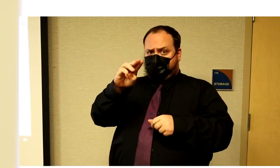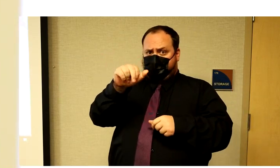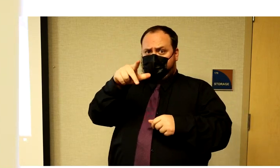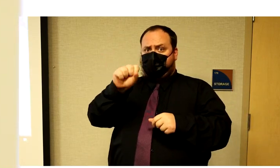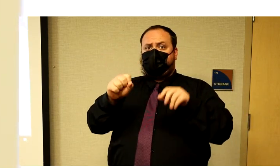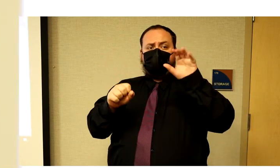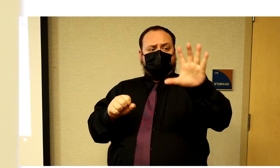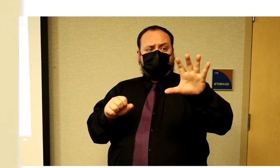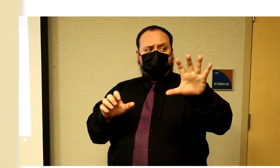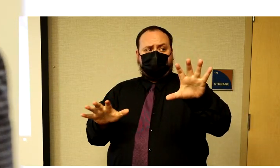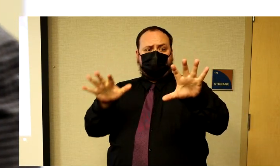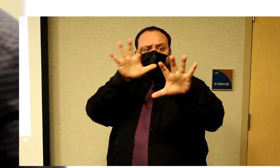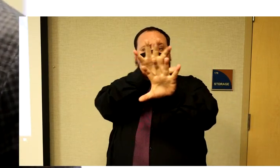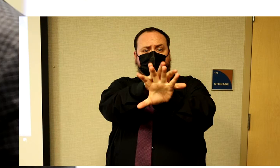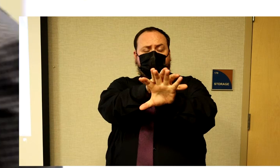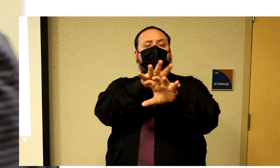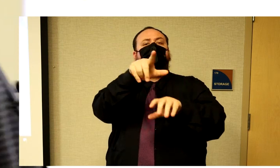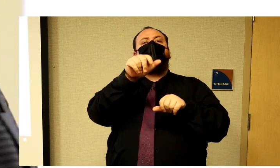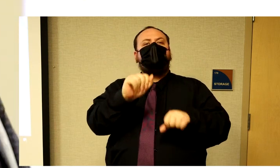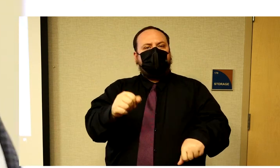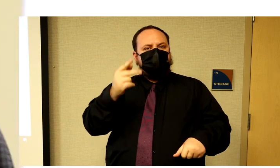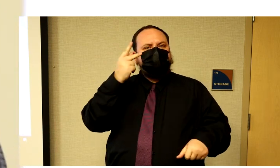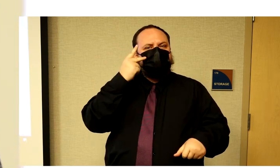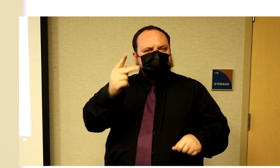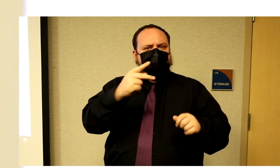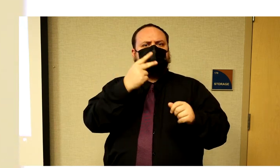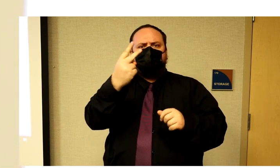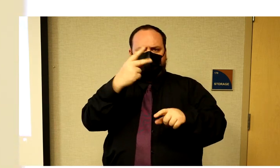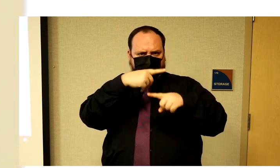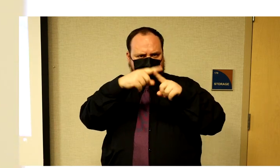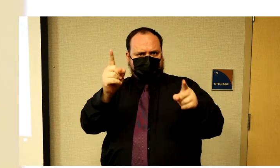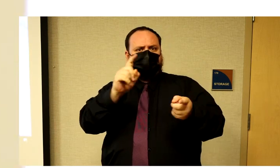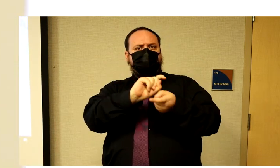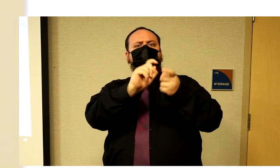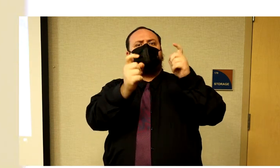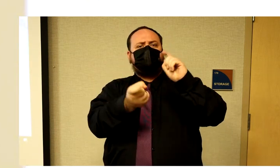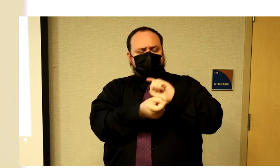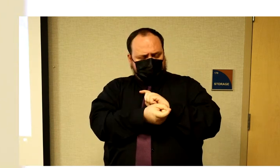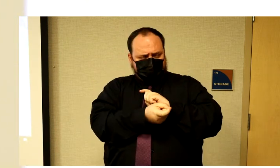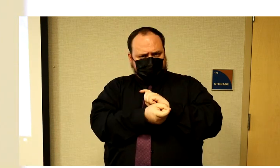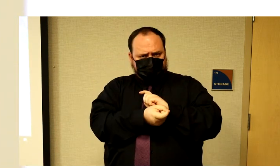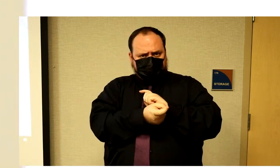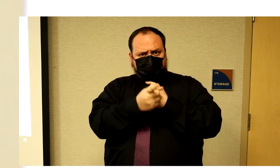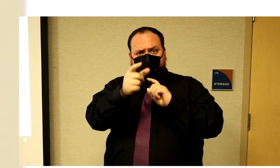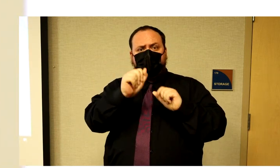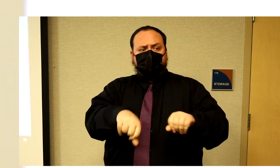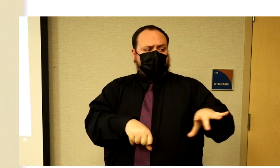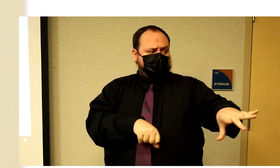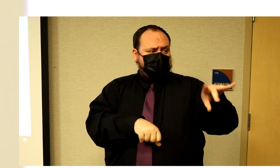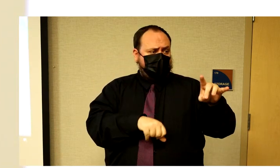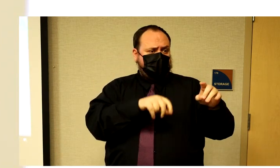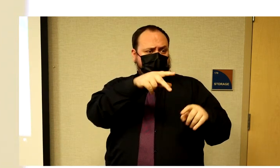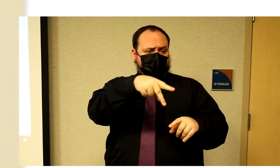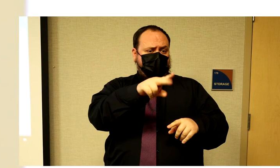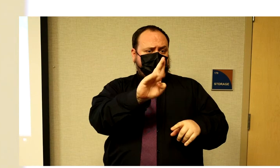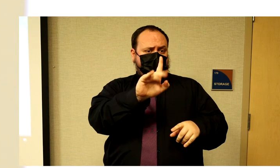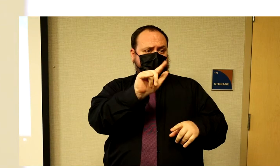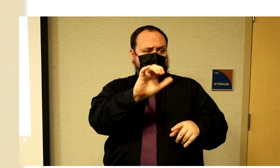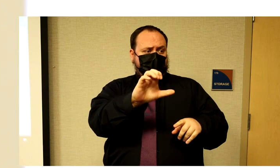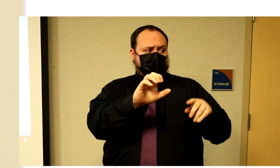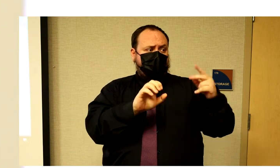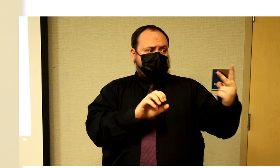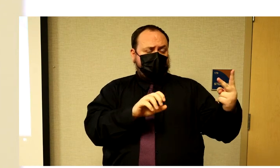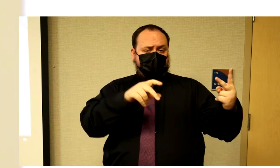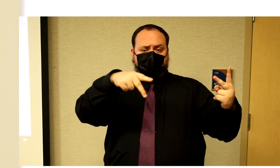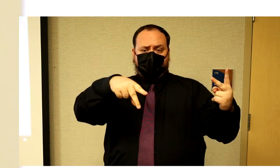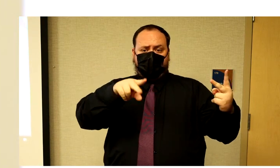Mhm. So if you want to see what the changes were, you'll be able to select map public submission 2 and public submission 2A. It